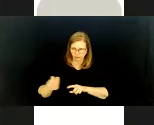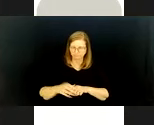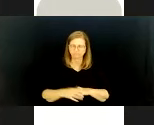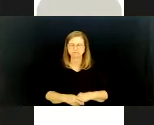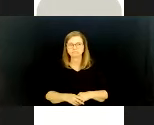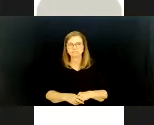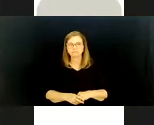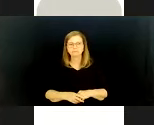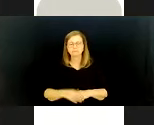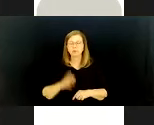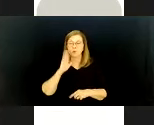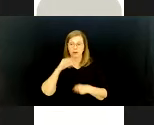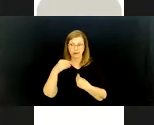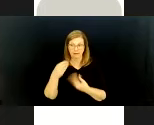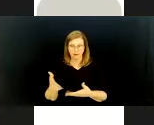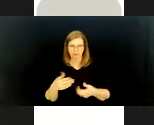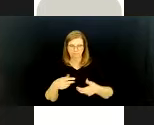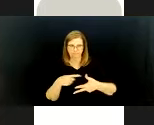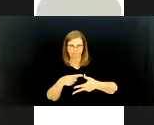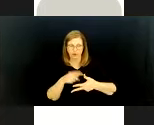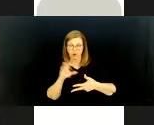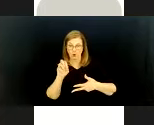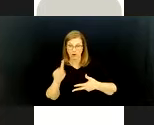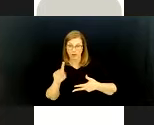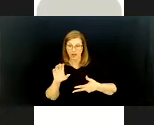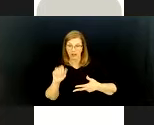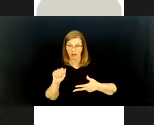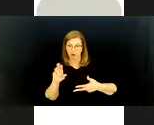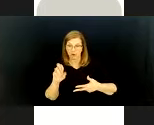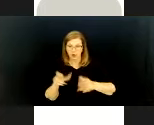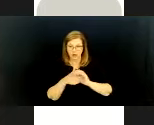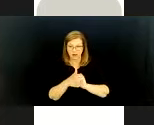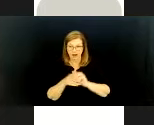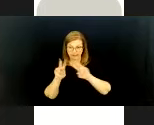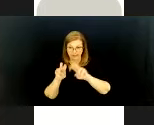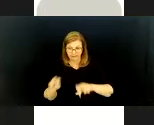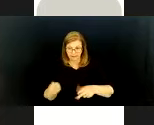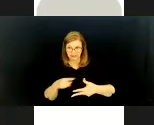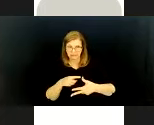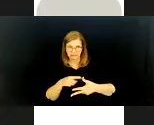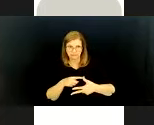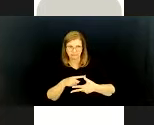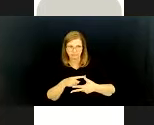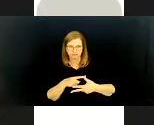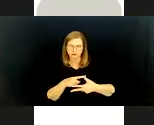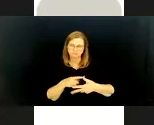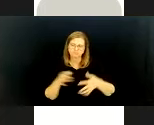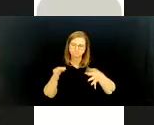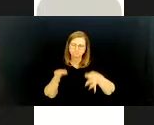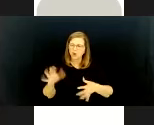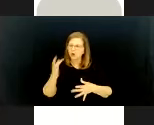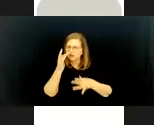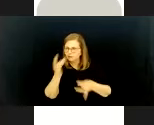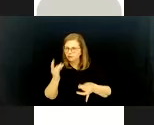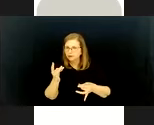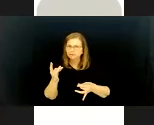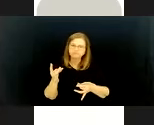give Selena the OK Career Guide assessment, so to kind of gauge what her interests are as far as